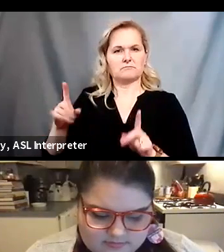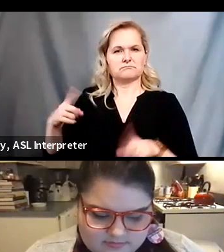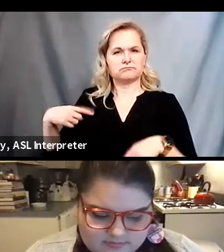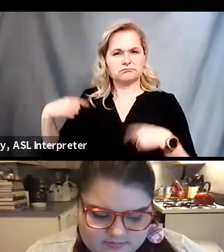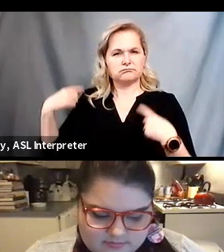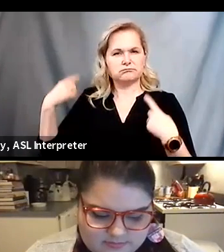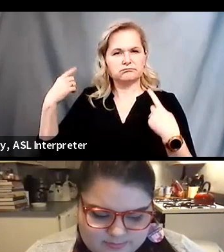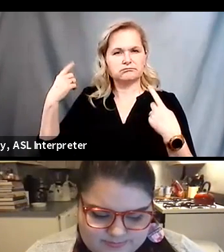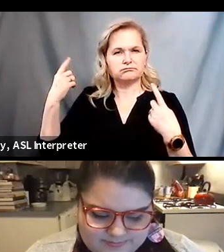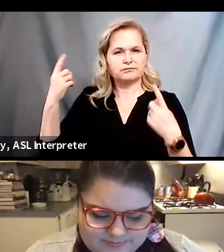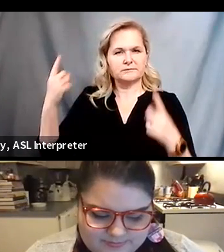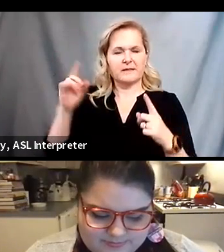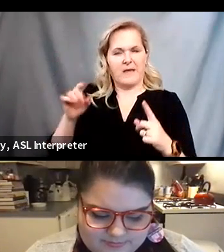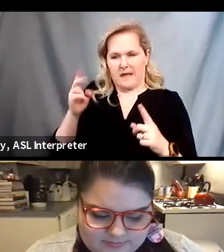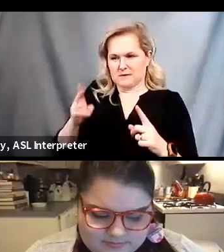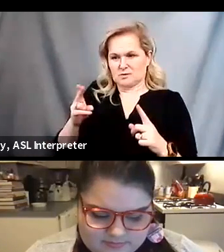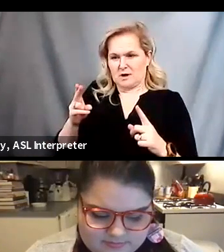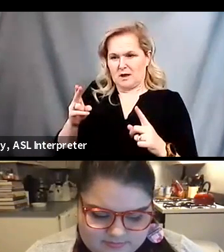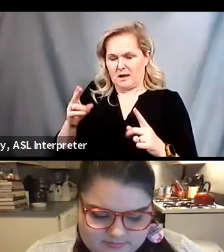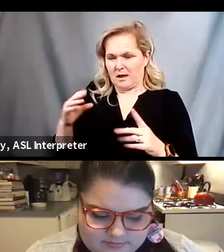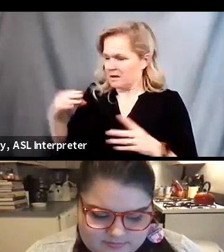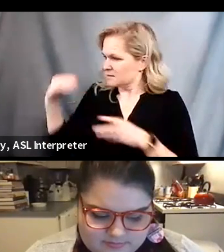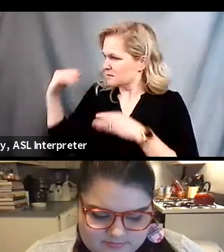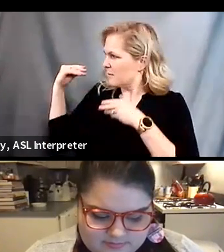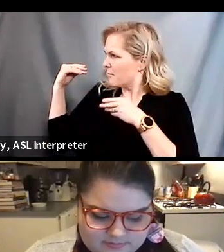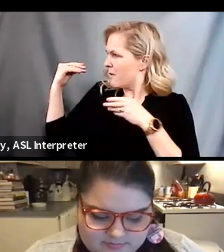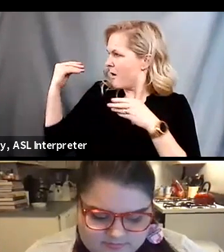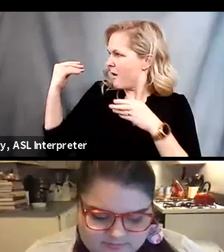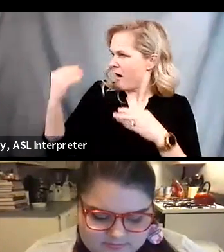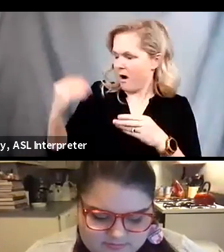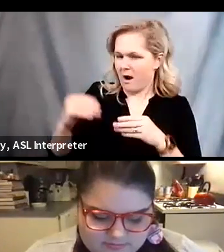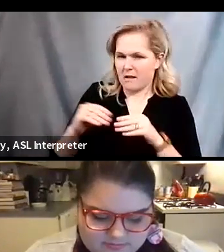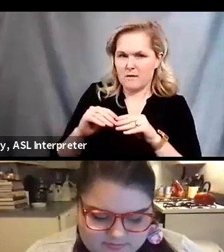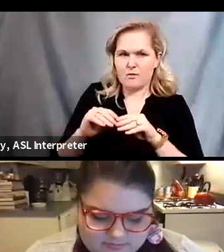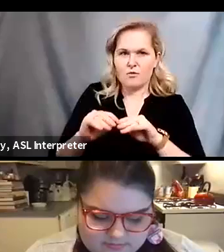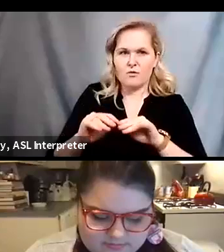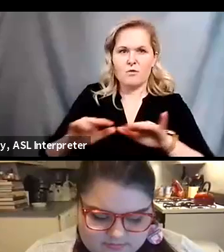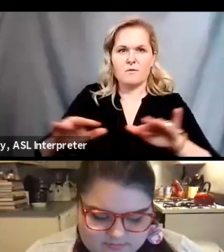like that history is now and what that will ripple forward